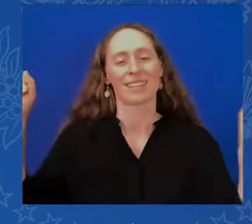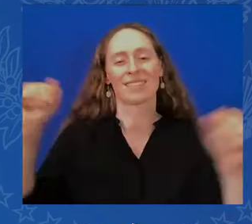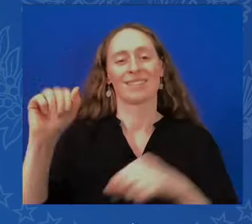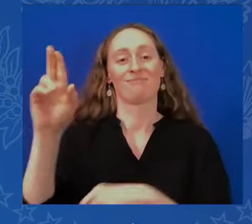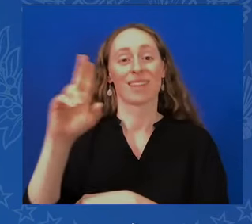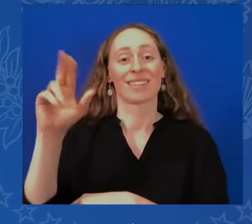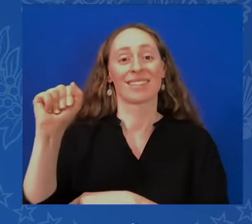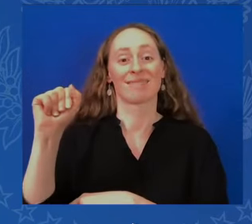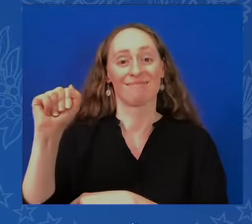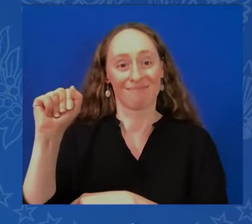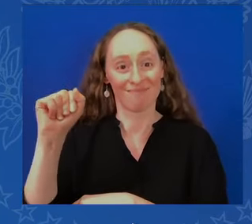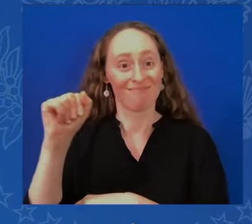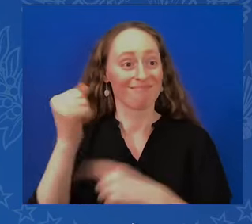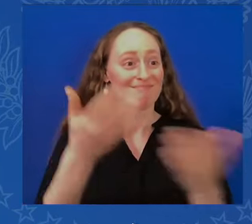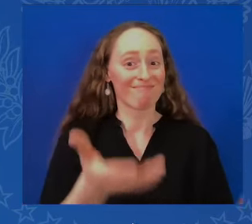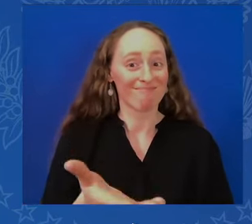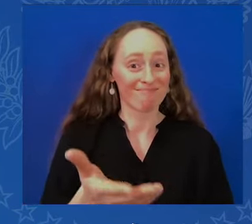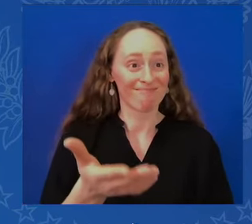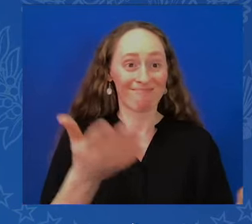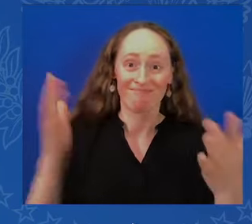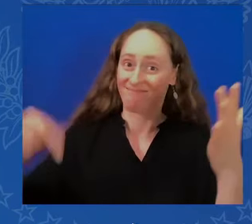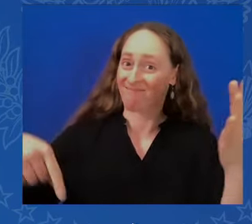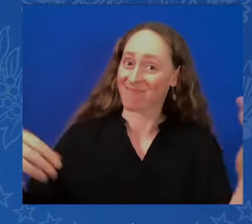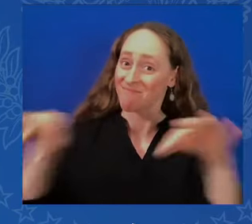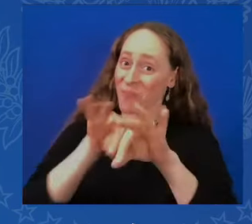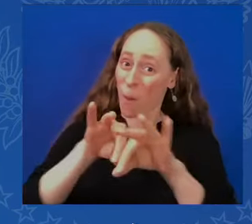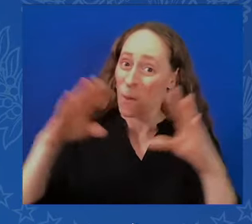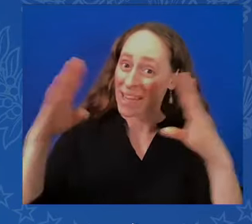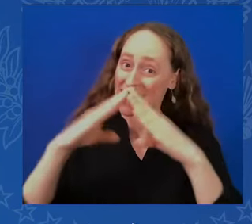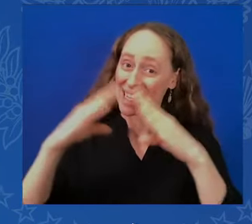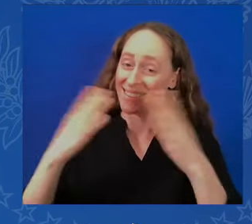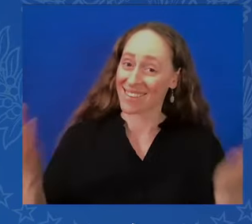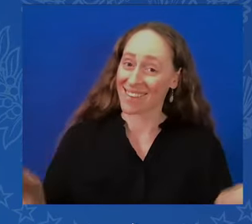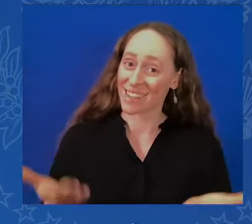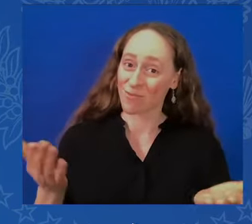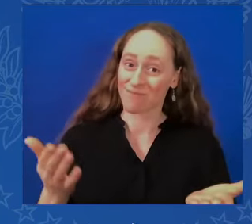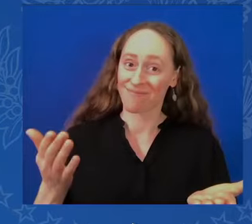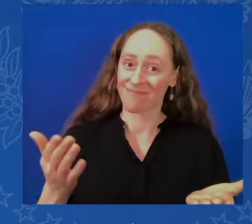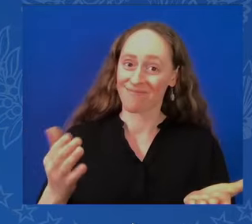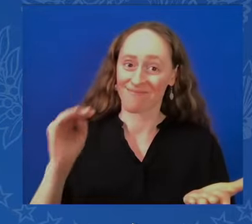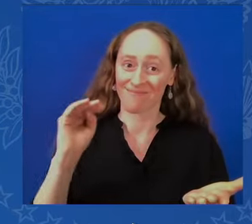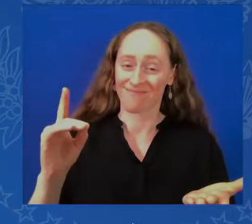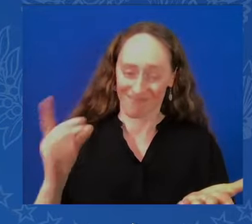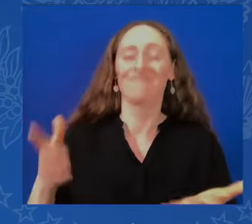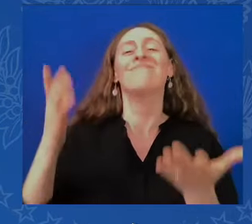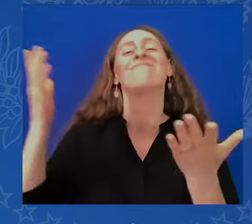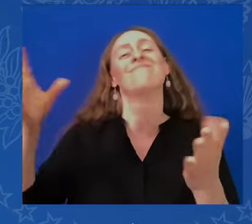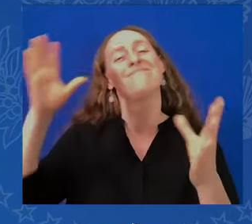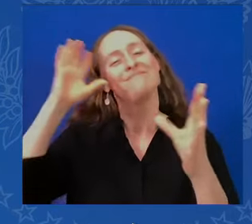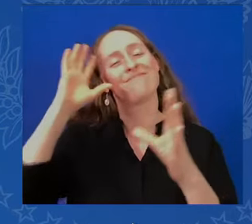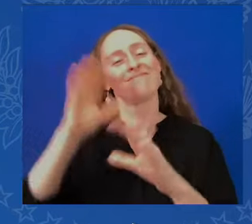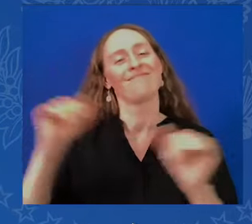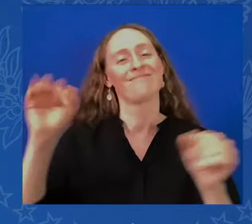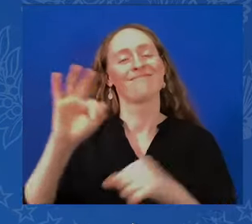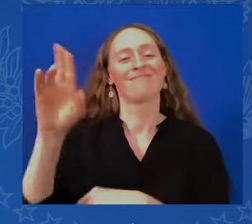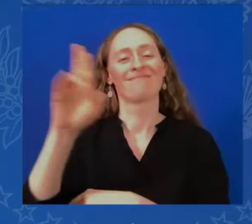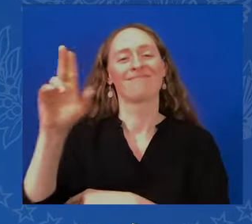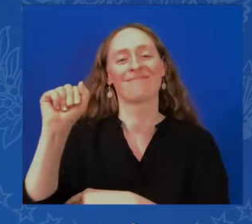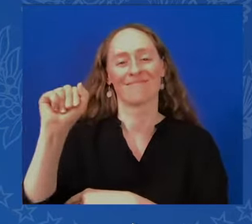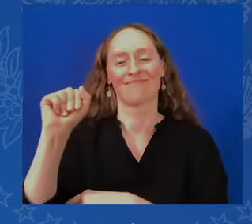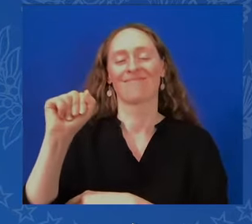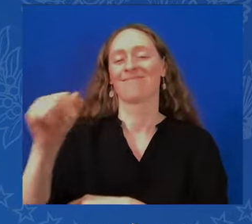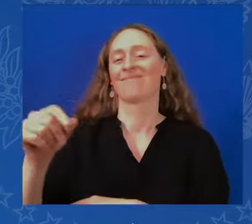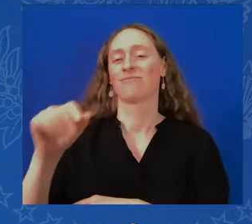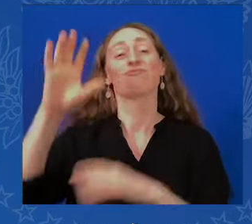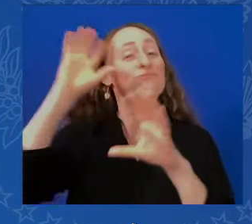the 46th President of the United States of America, President Joe Biden.